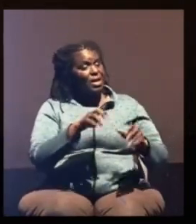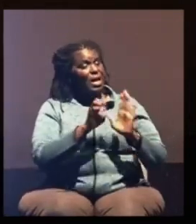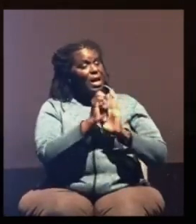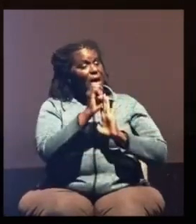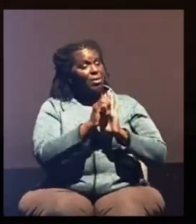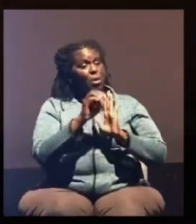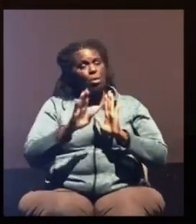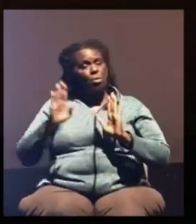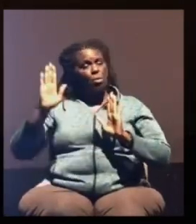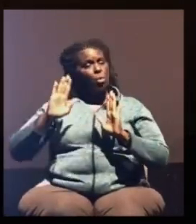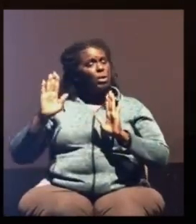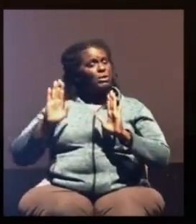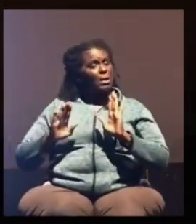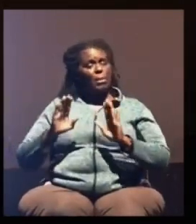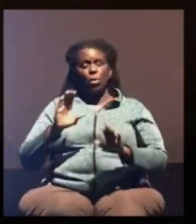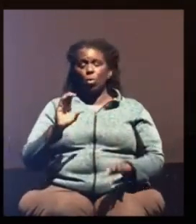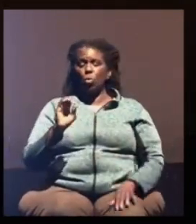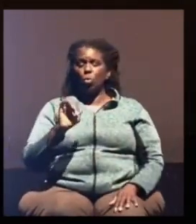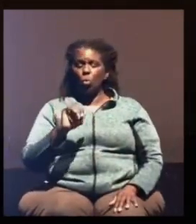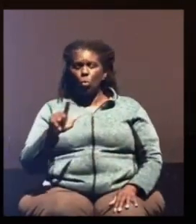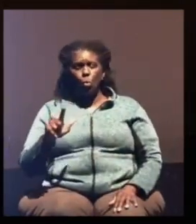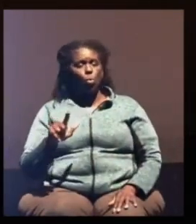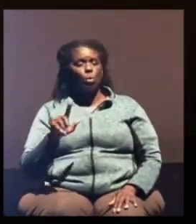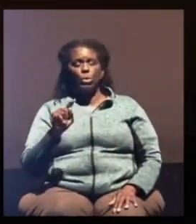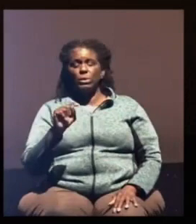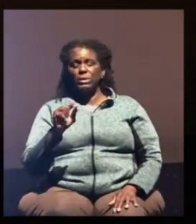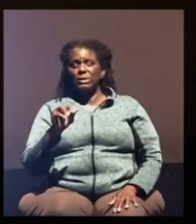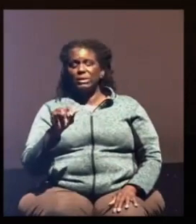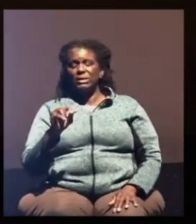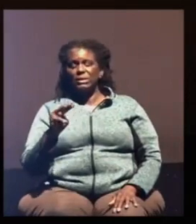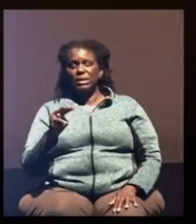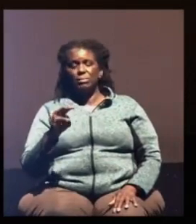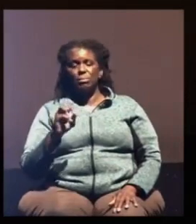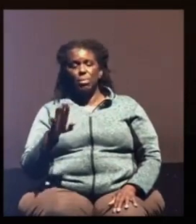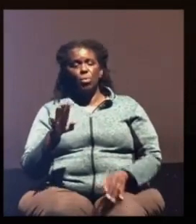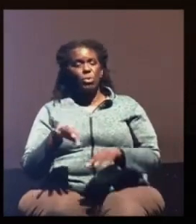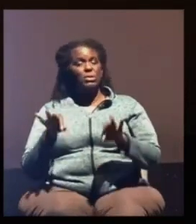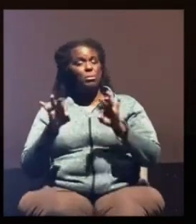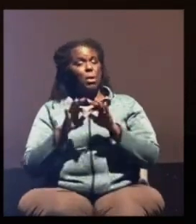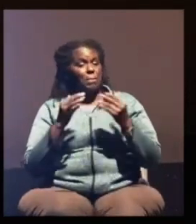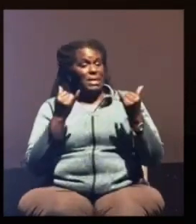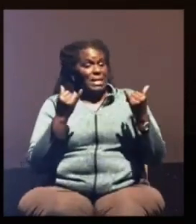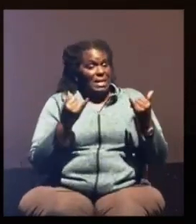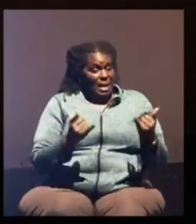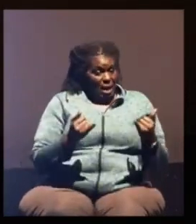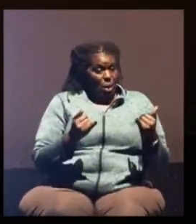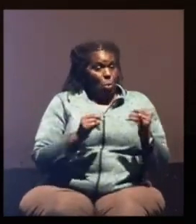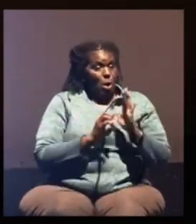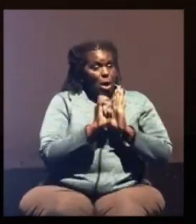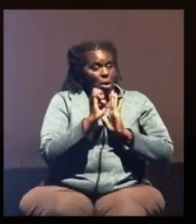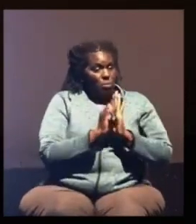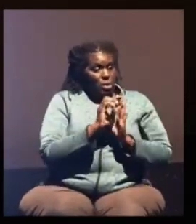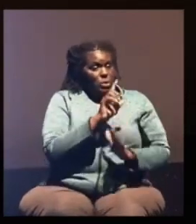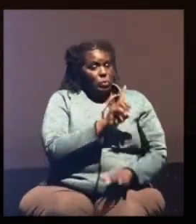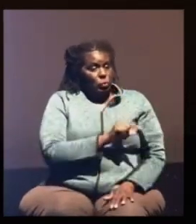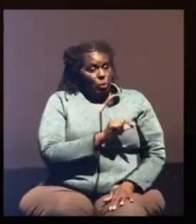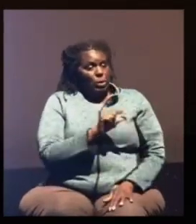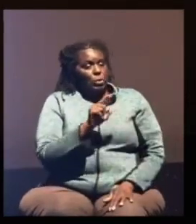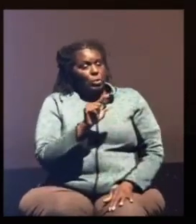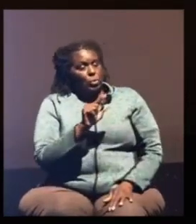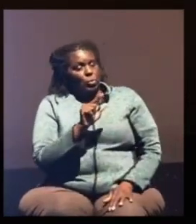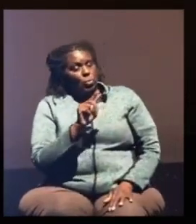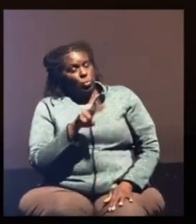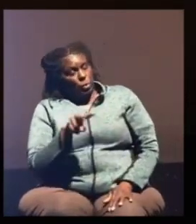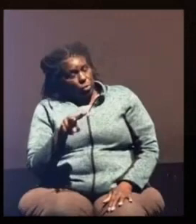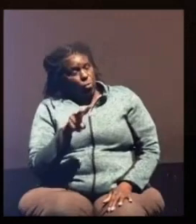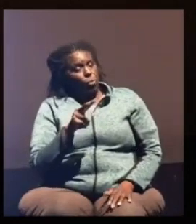coal and things like that were very important for regional development. They still matter, but higher education really has the leverage. I will contend that our perception